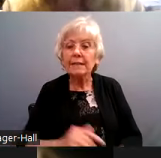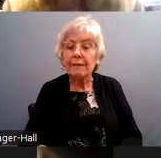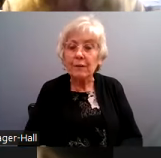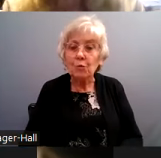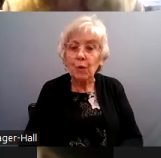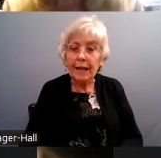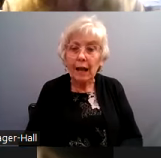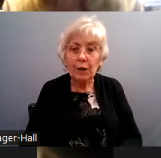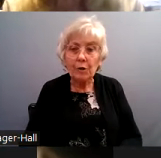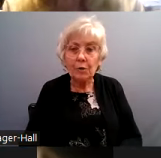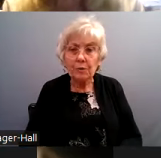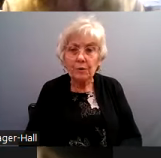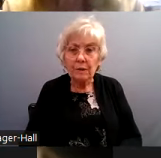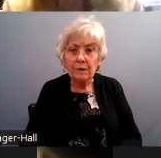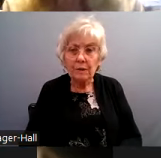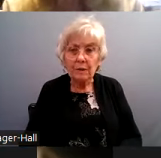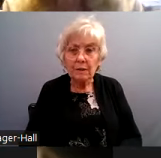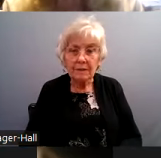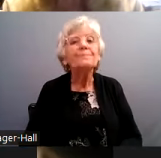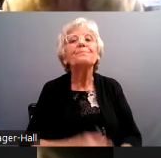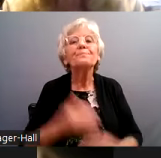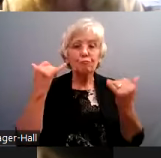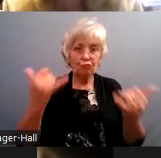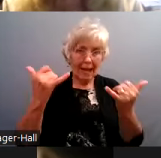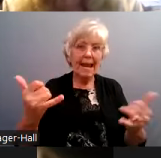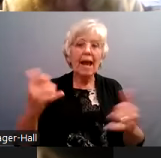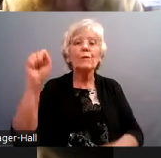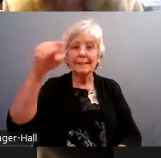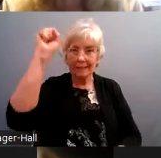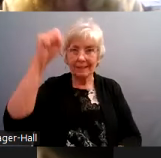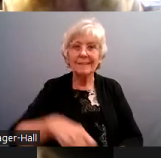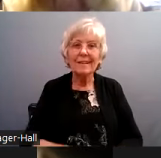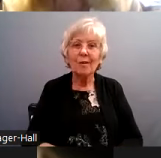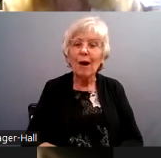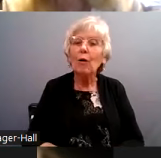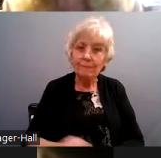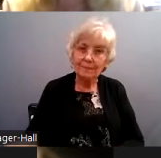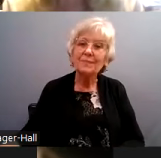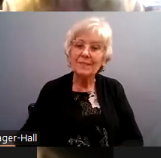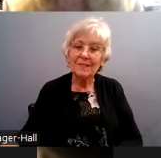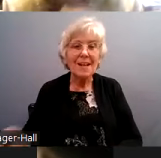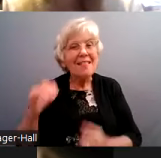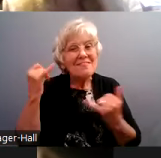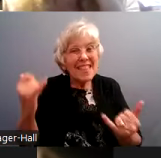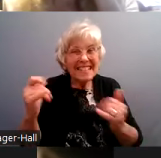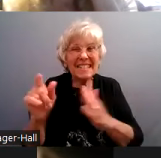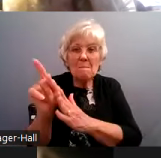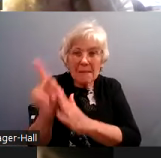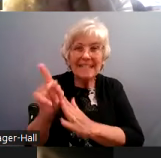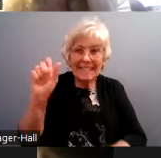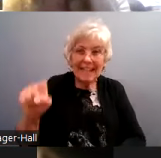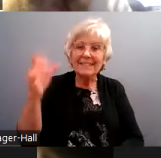so Mariette's asking, that's right now we do? Right this minute. right Wow. this very minute.